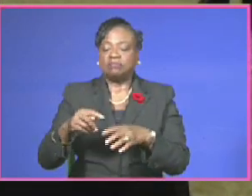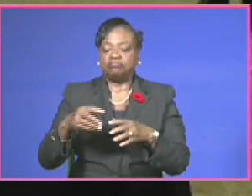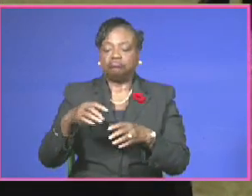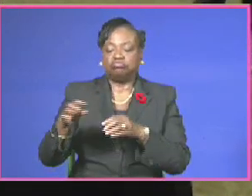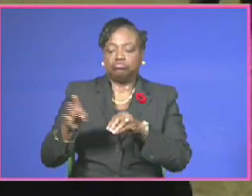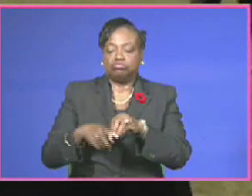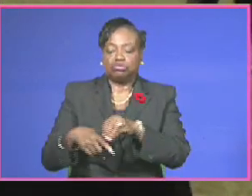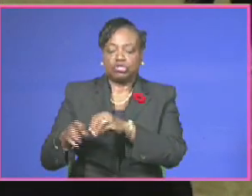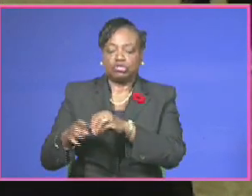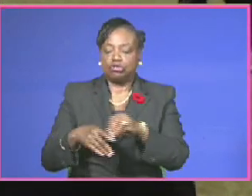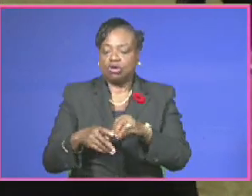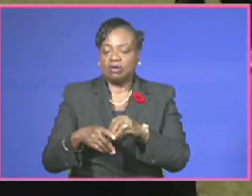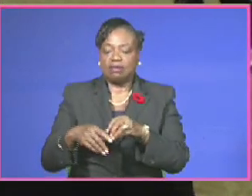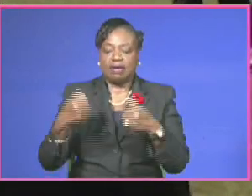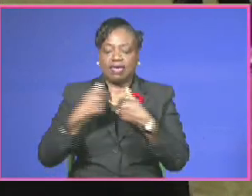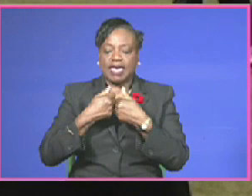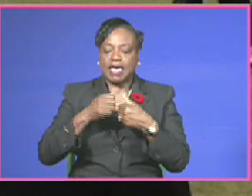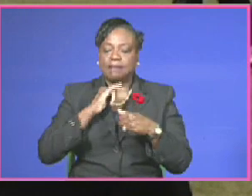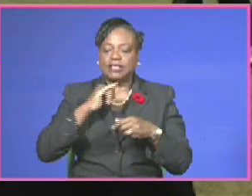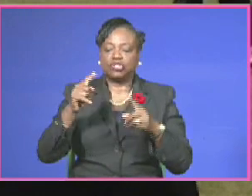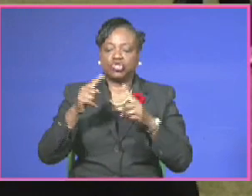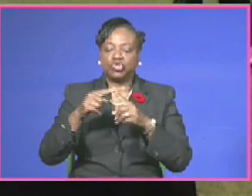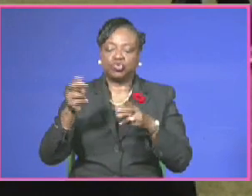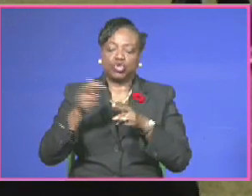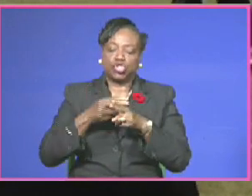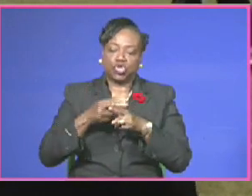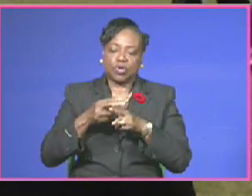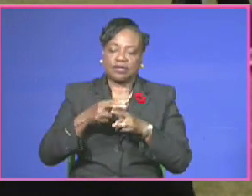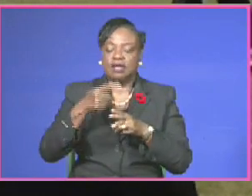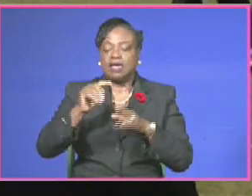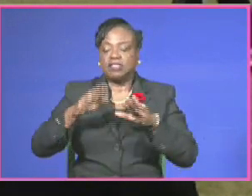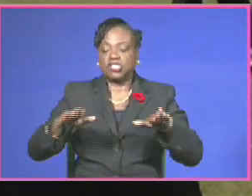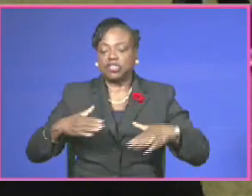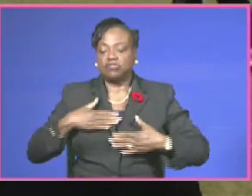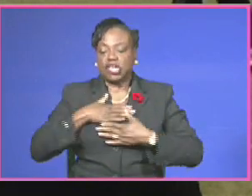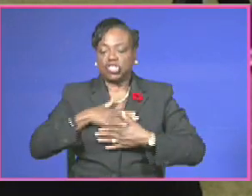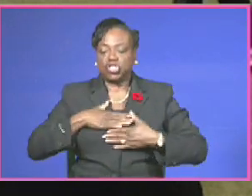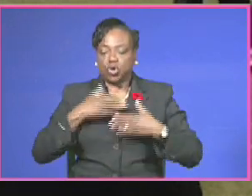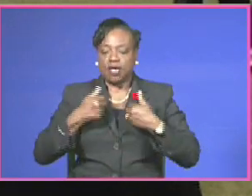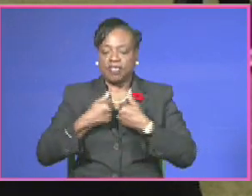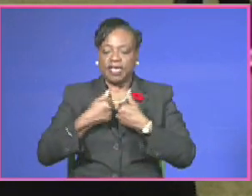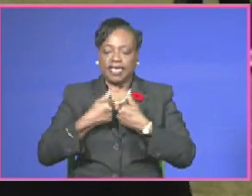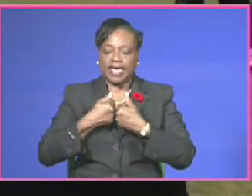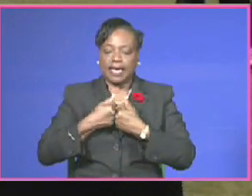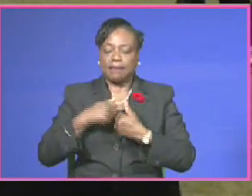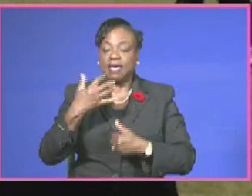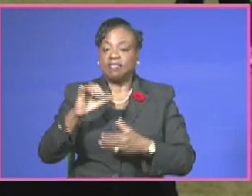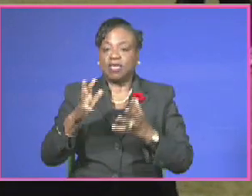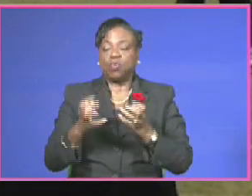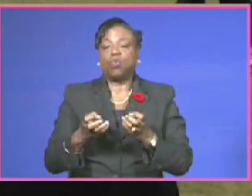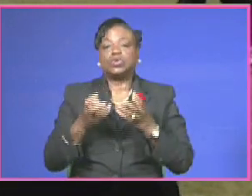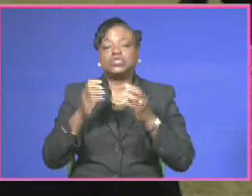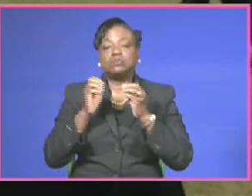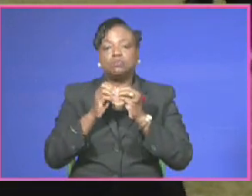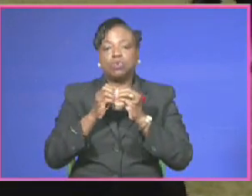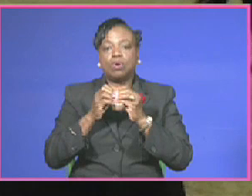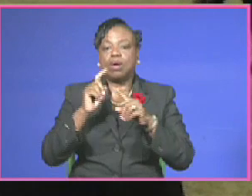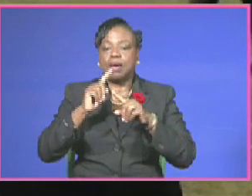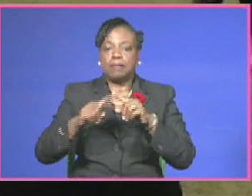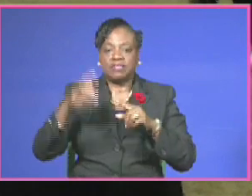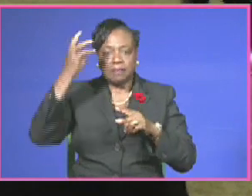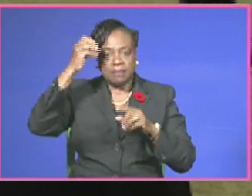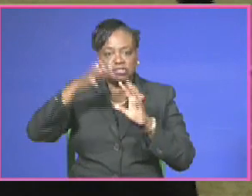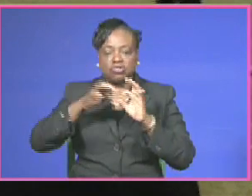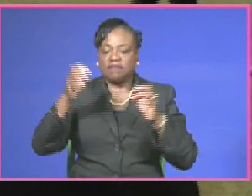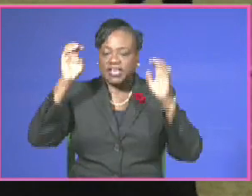kids, they enjoy the game, they're passionate about it, and they would like to have more of it, but unfortunately, Ministry of